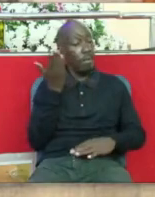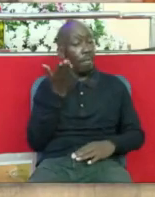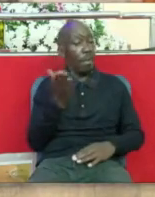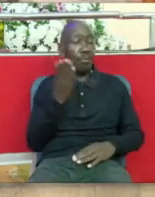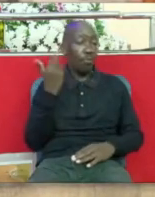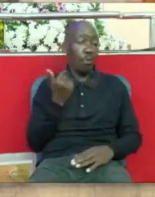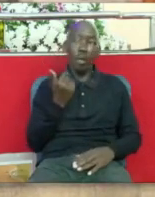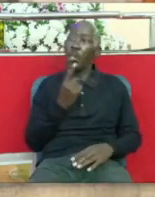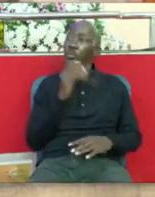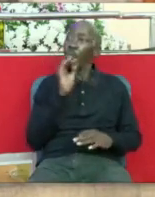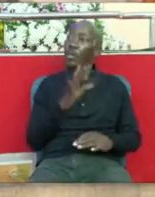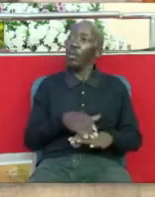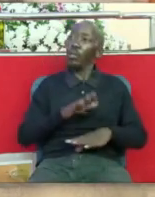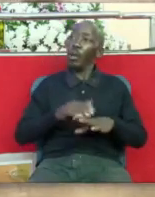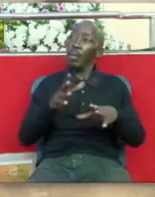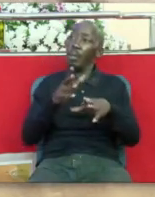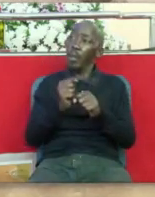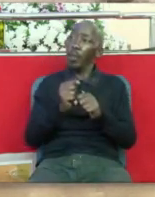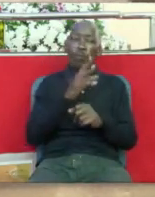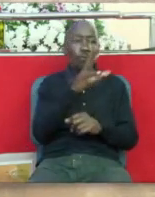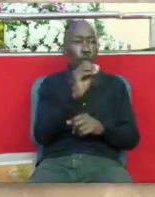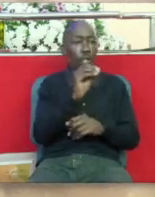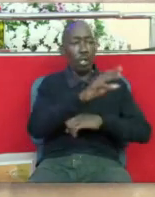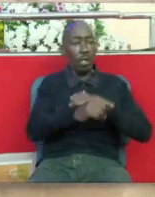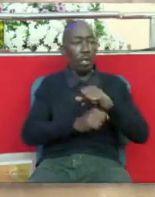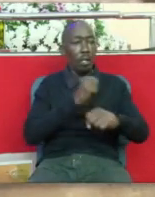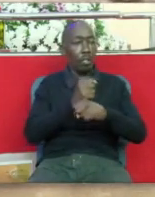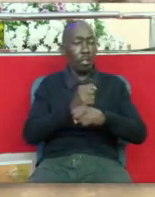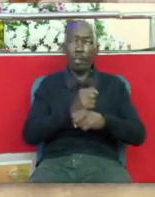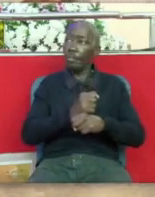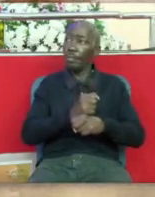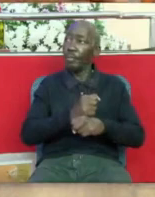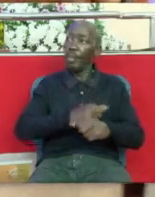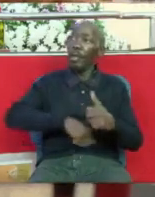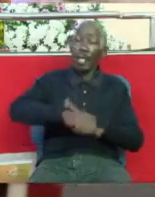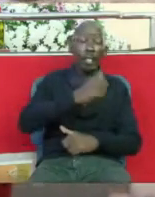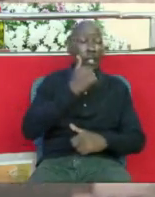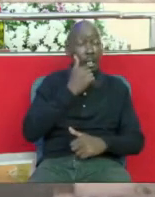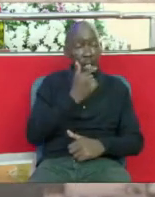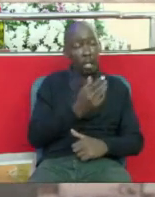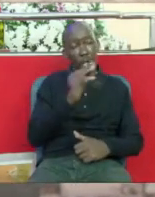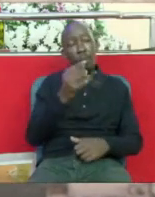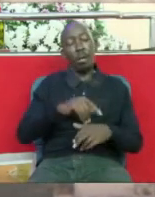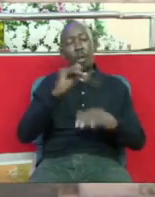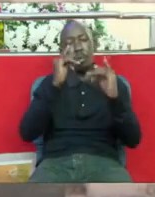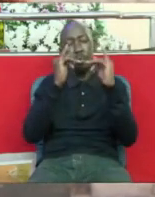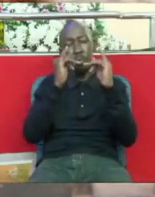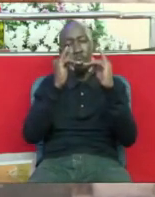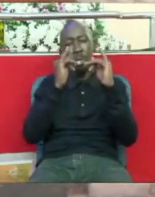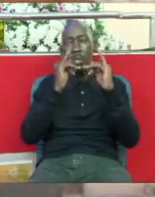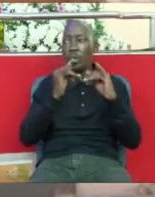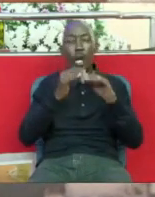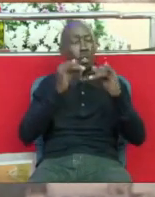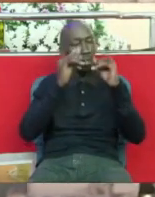Just in case you think it's of the place you have been for 40 years. Kama mnafikiria ni mahali ambapo mmekuwa miaka 40. He was telling them you are going to towards a new